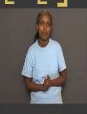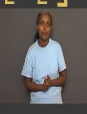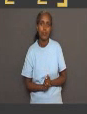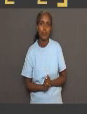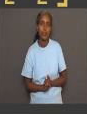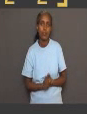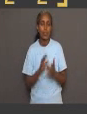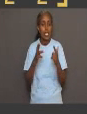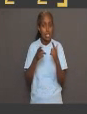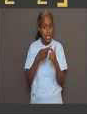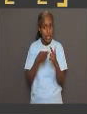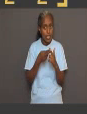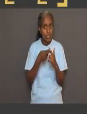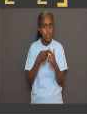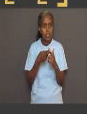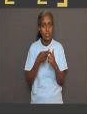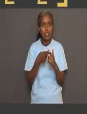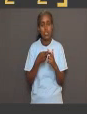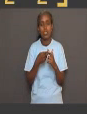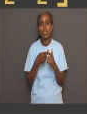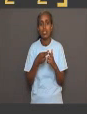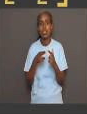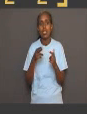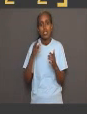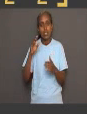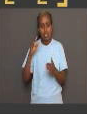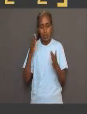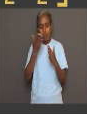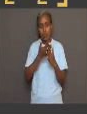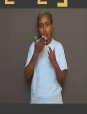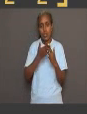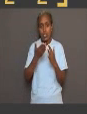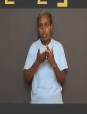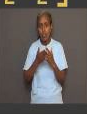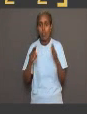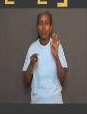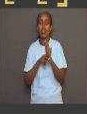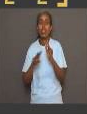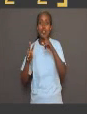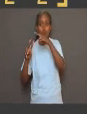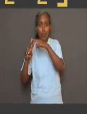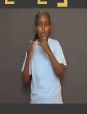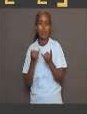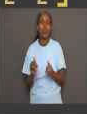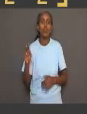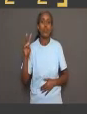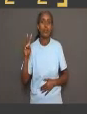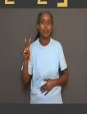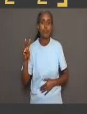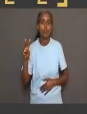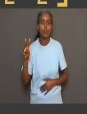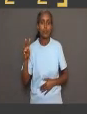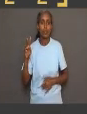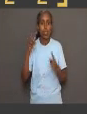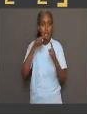The range is the closed interval negative pi over 2